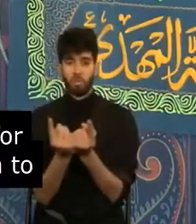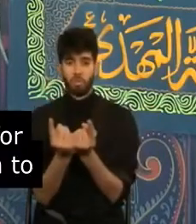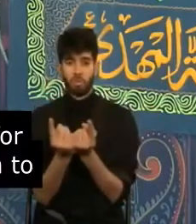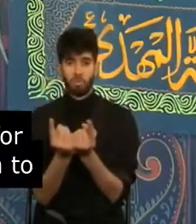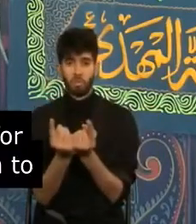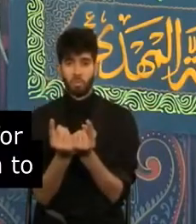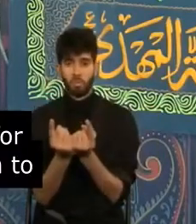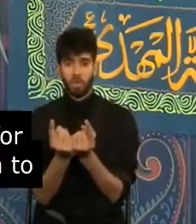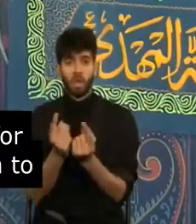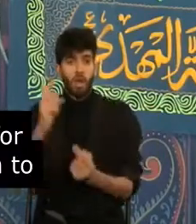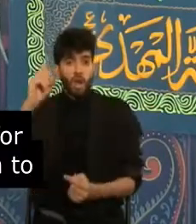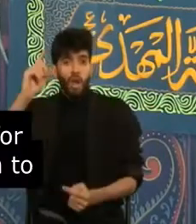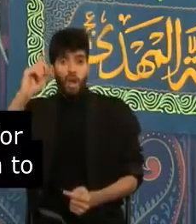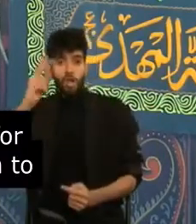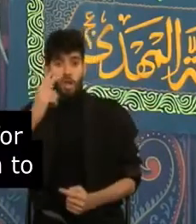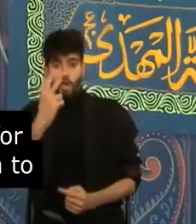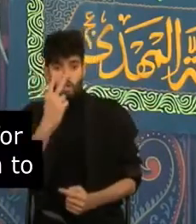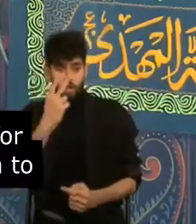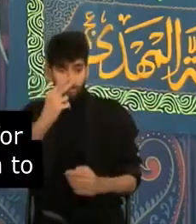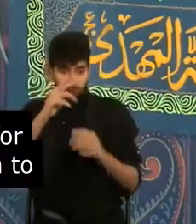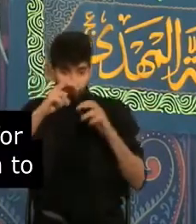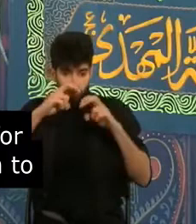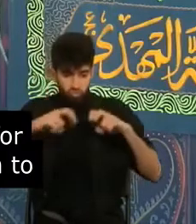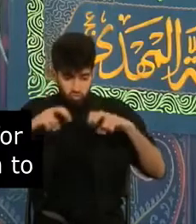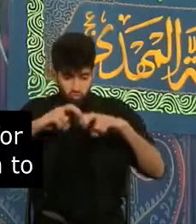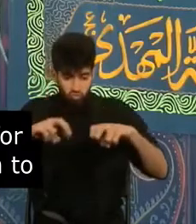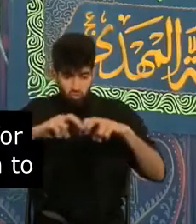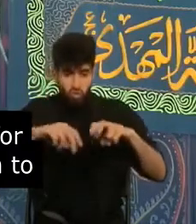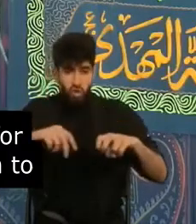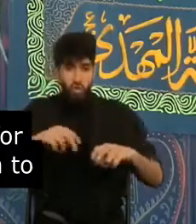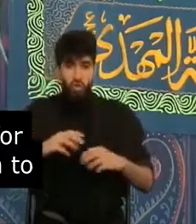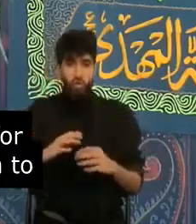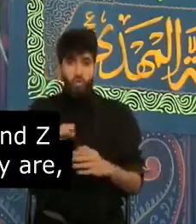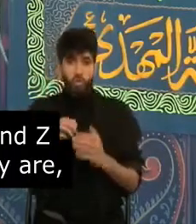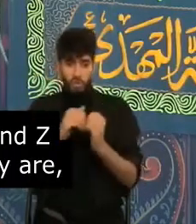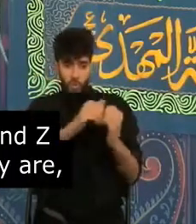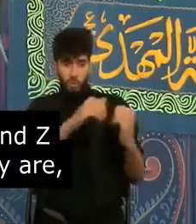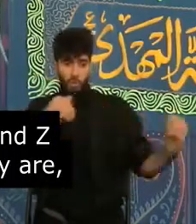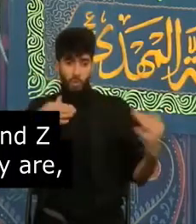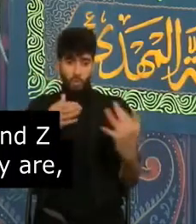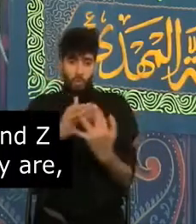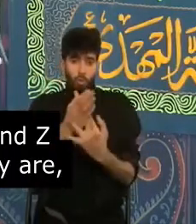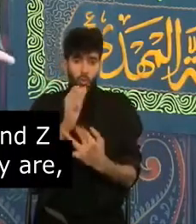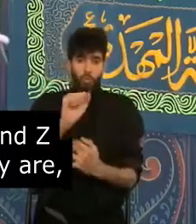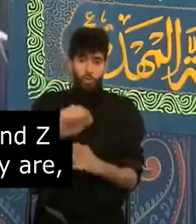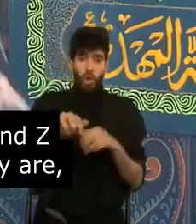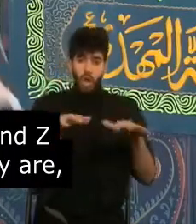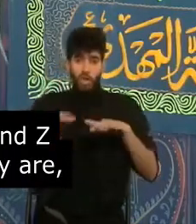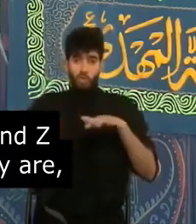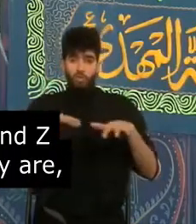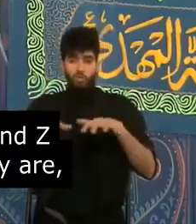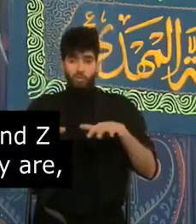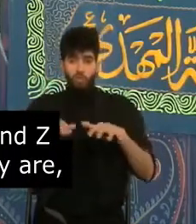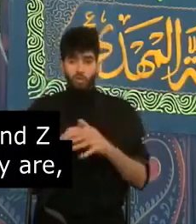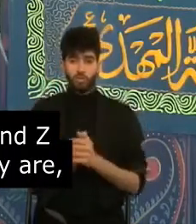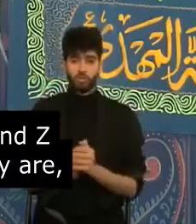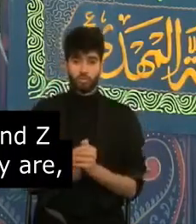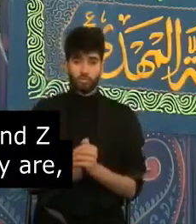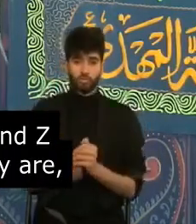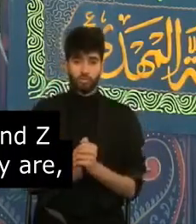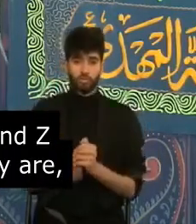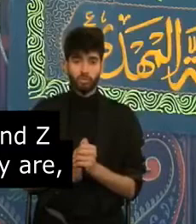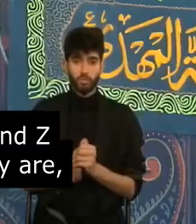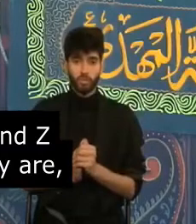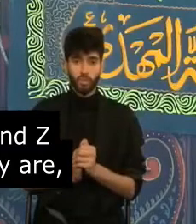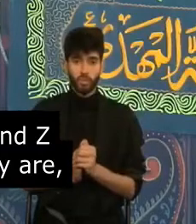Allah subhanahu wa ta'ala is looking for the Tabarra in your action to be that by virtue of X, Y, and Z being